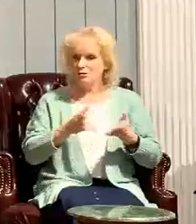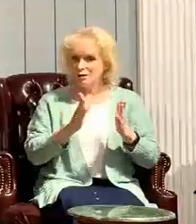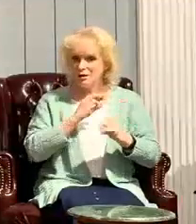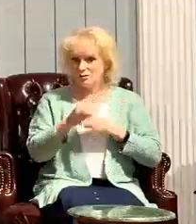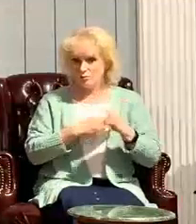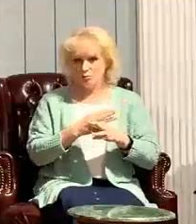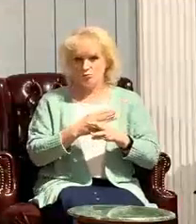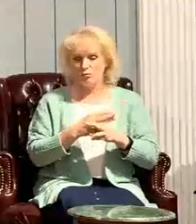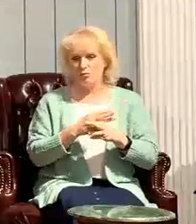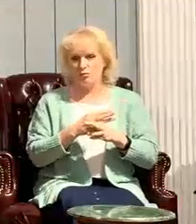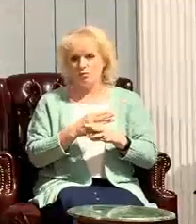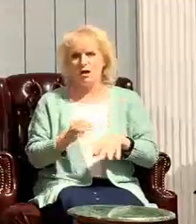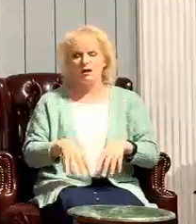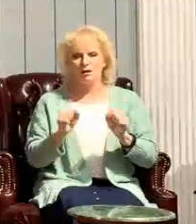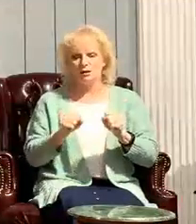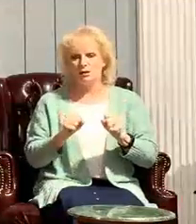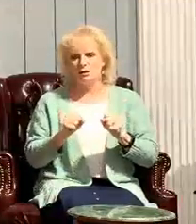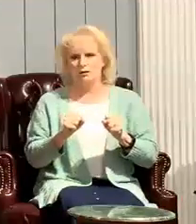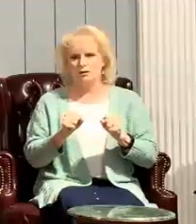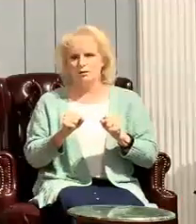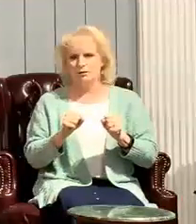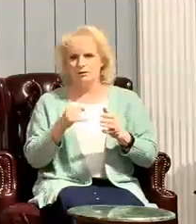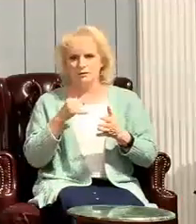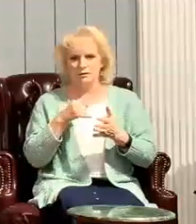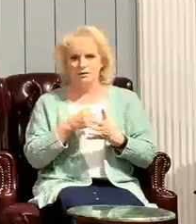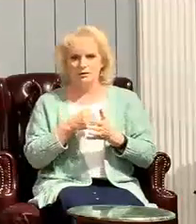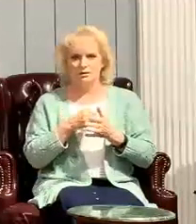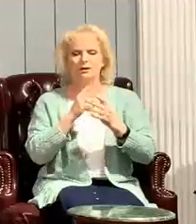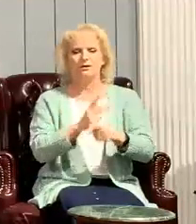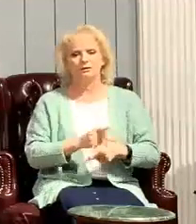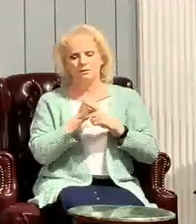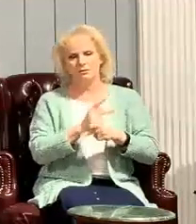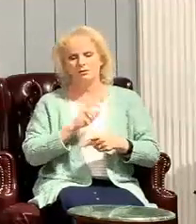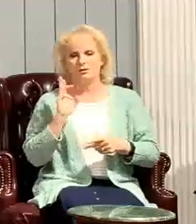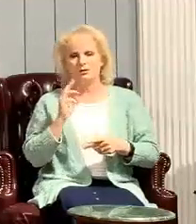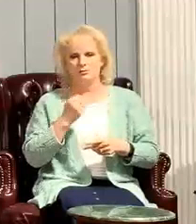the world claim that it has taken care of me.